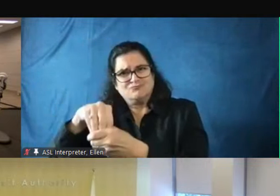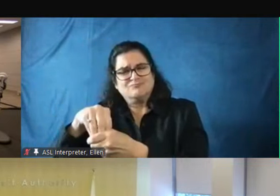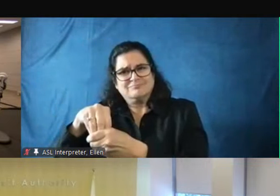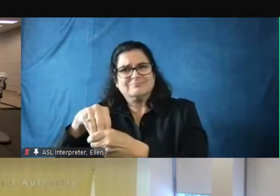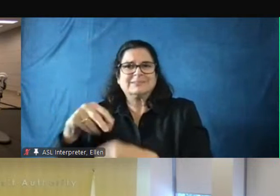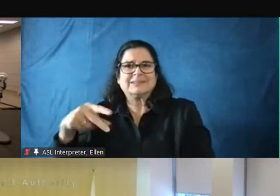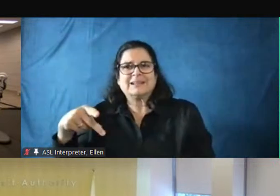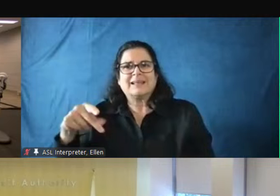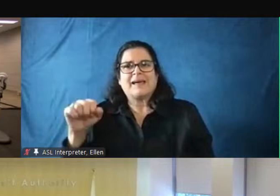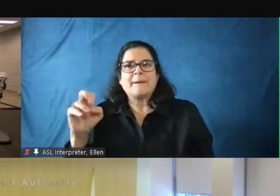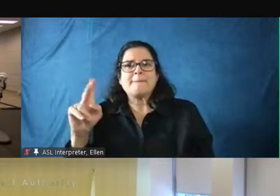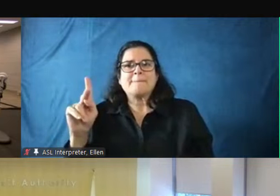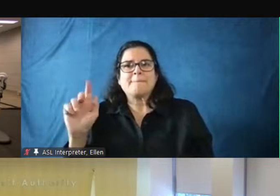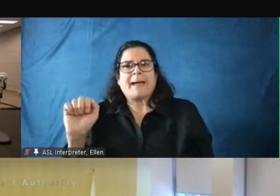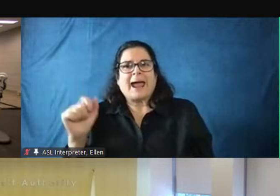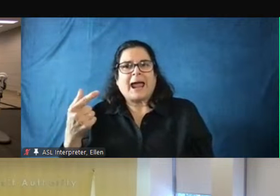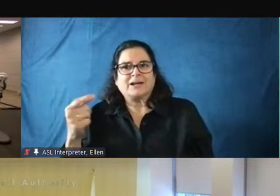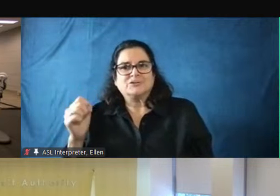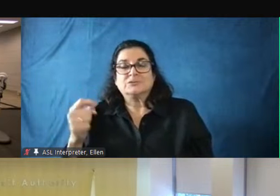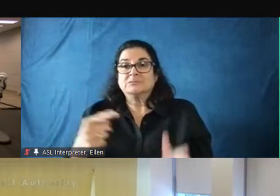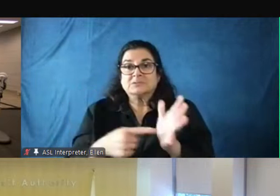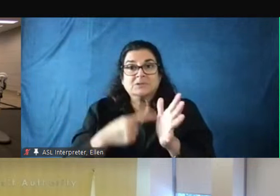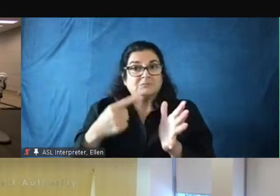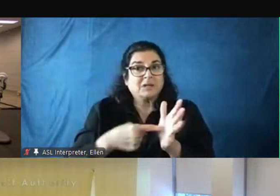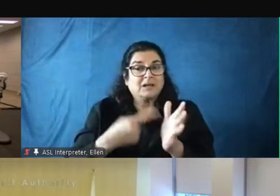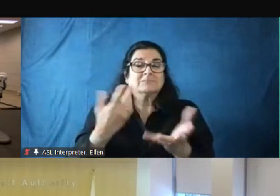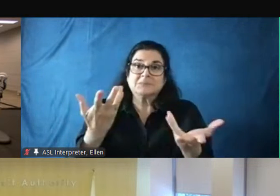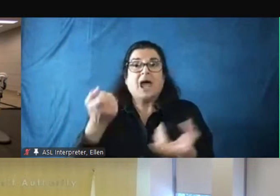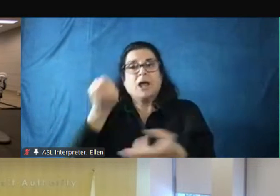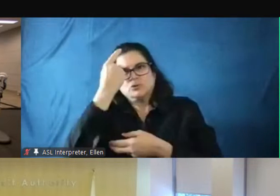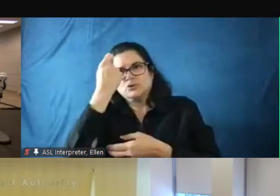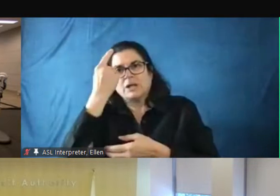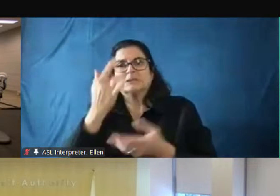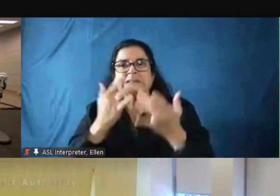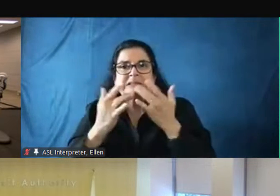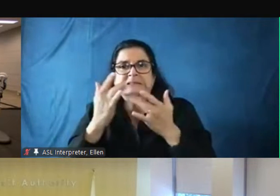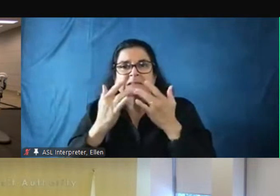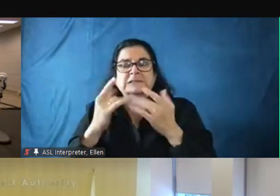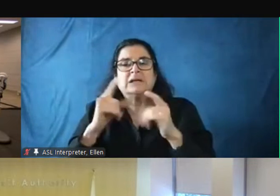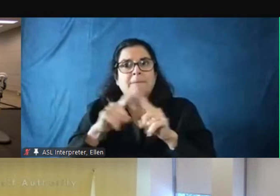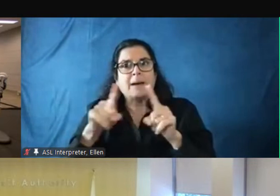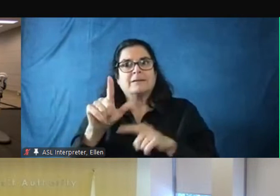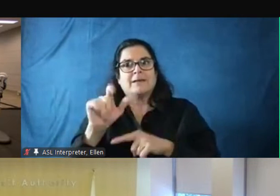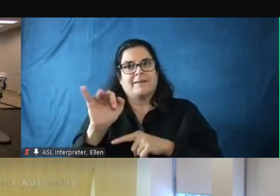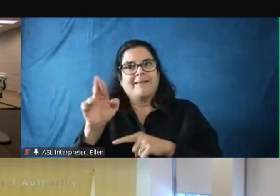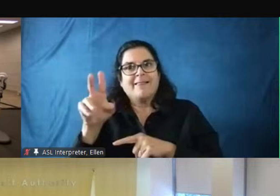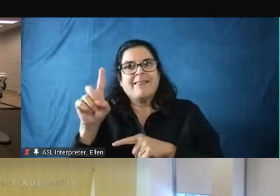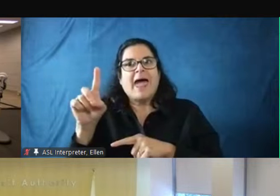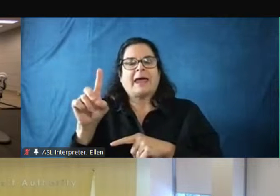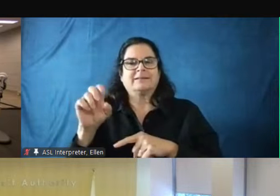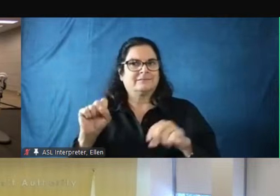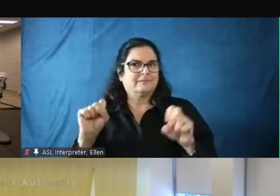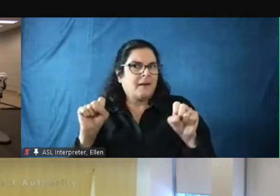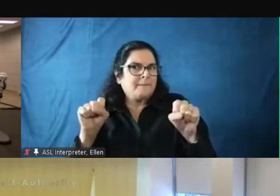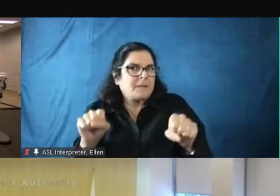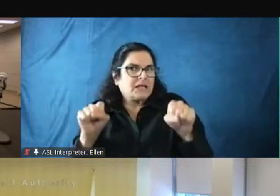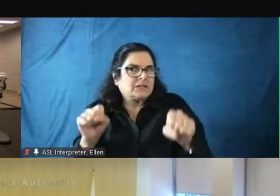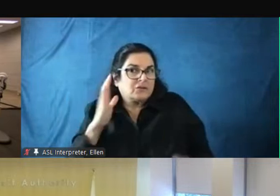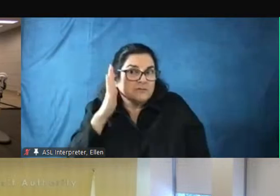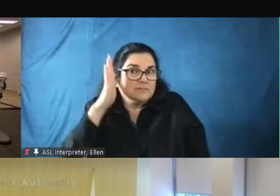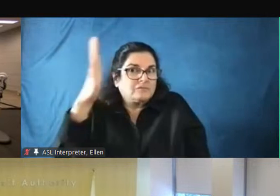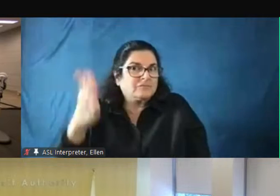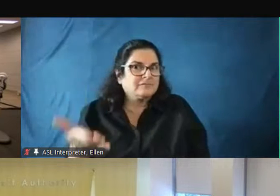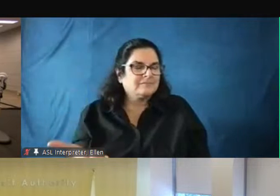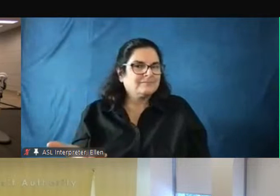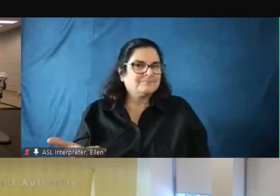budgetary constraints, but sometimes you have to put everything together, the land, the capacity, the financial products